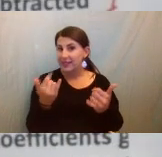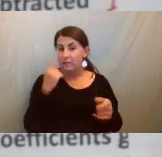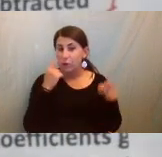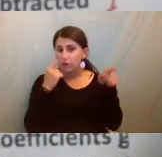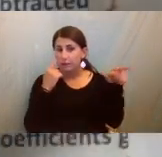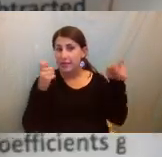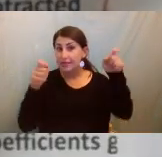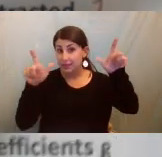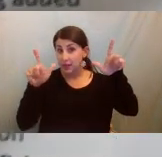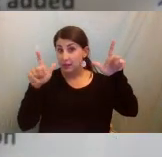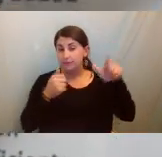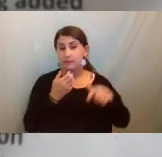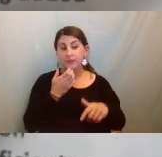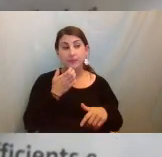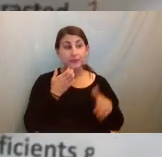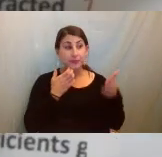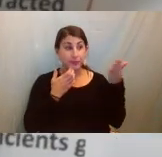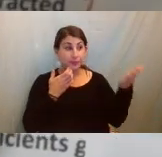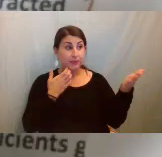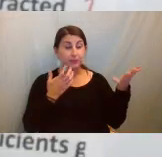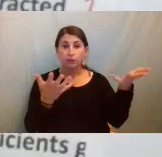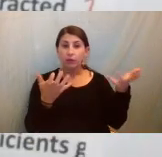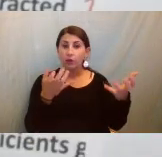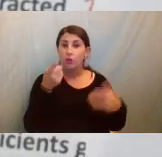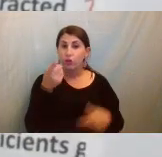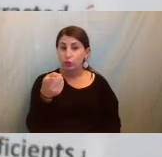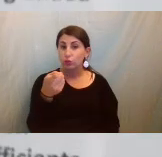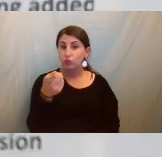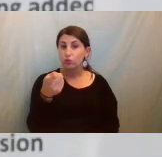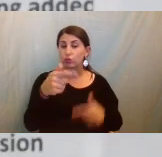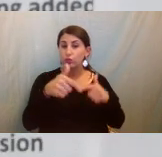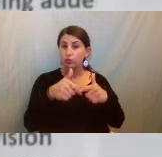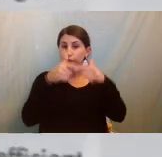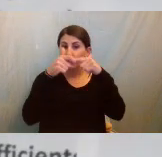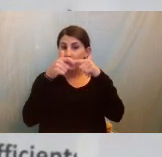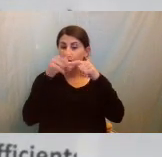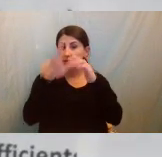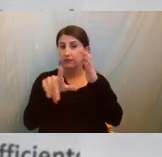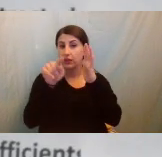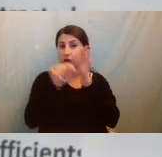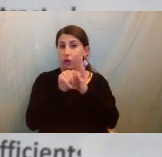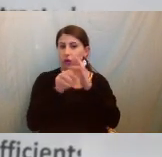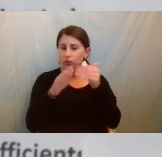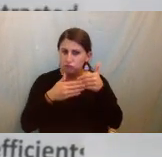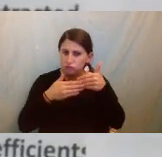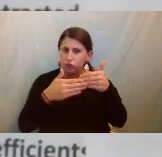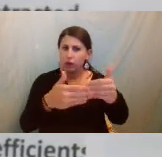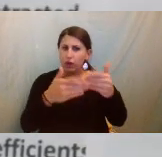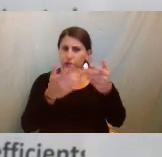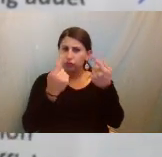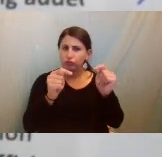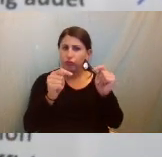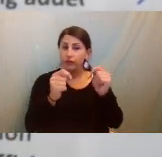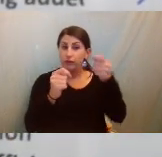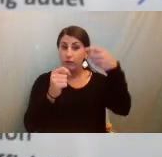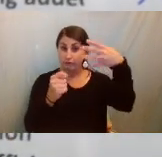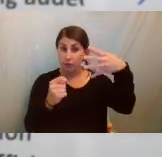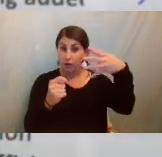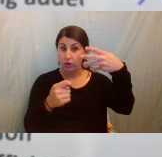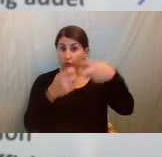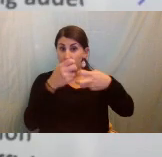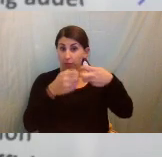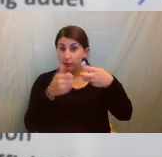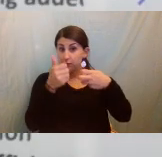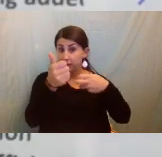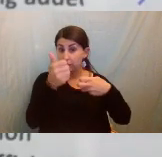So now for this slide, I want you to pause the video and go ahead and try these 4